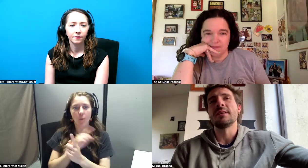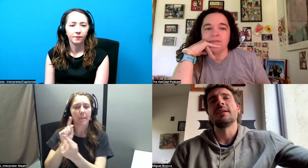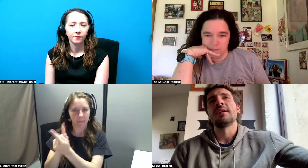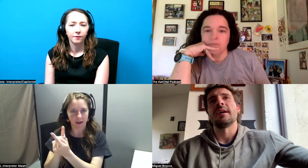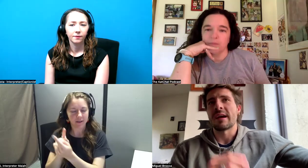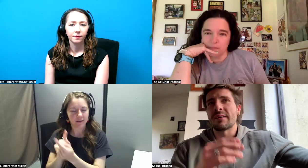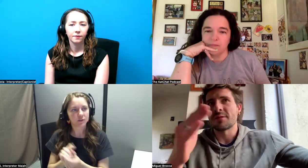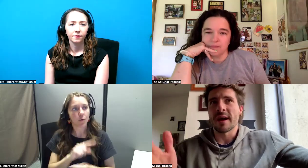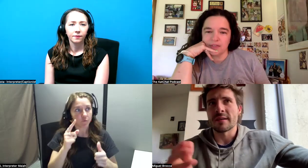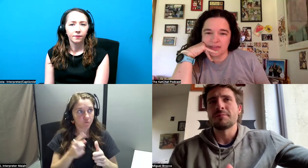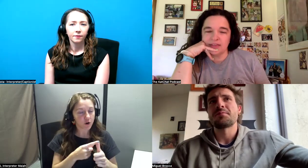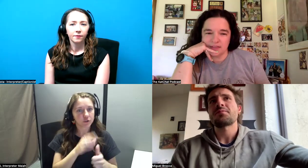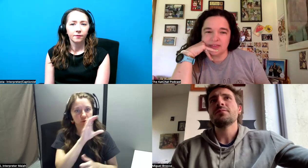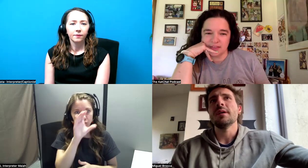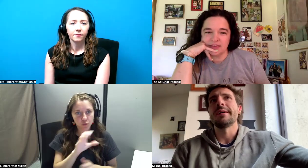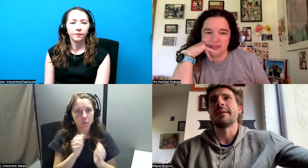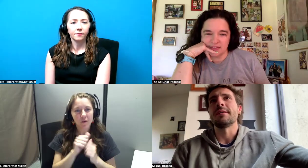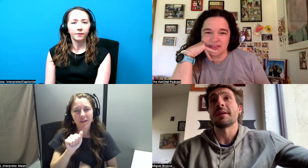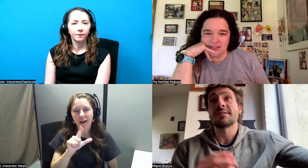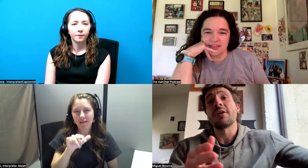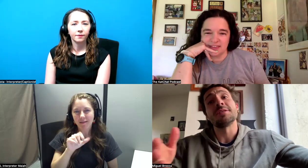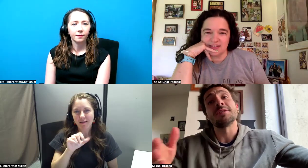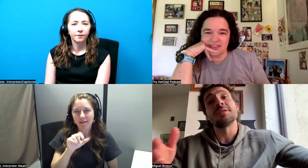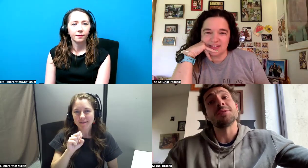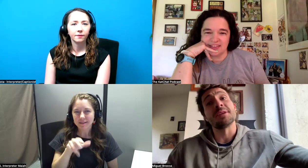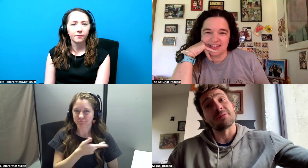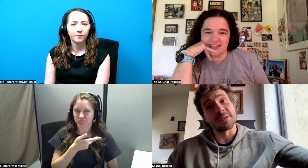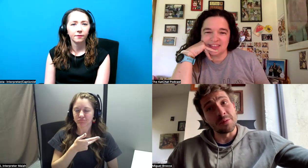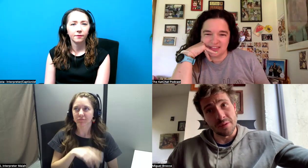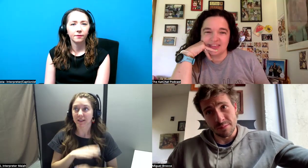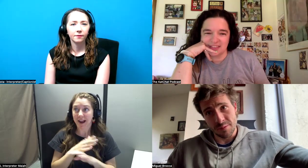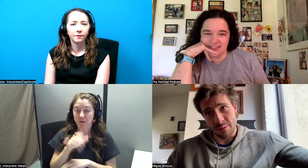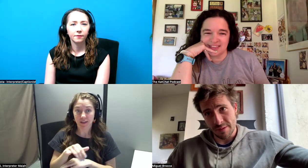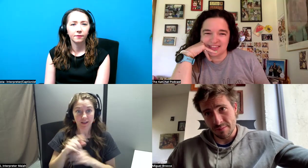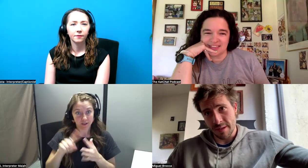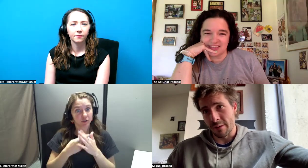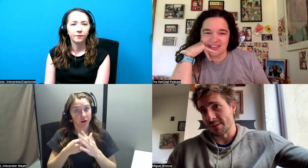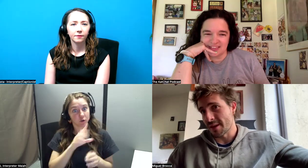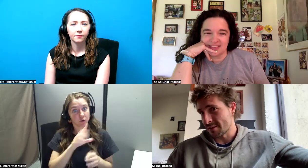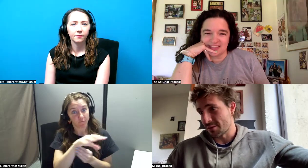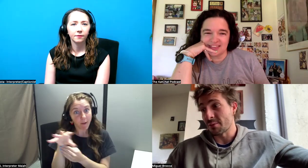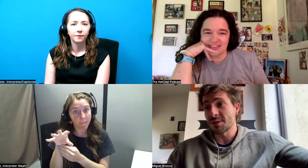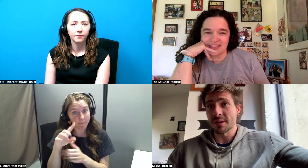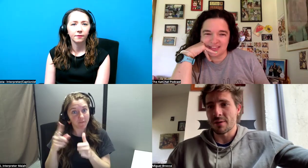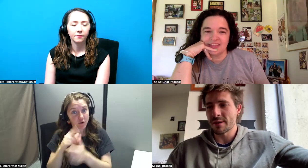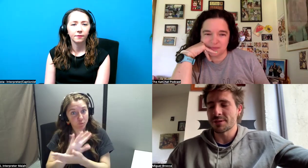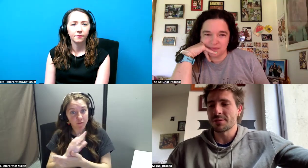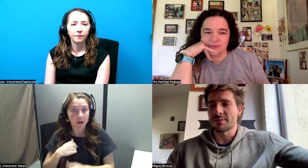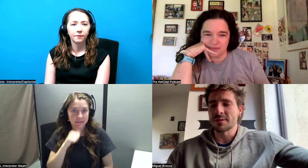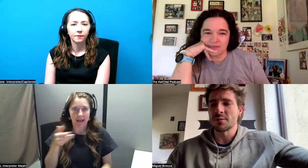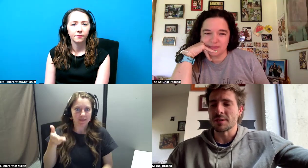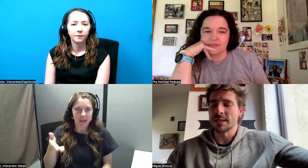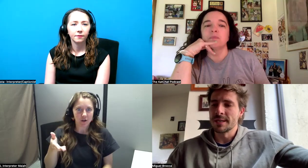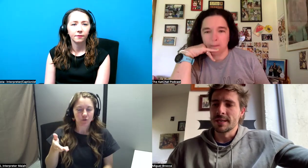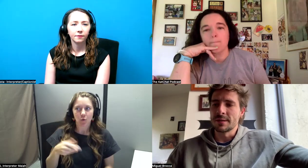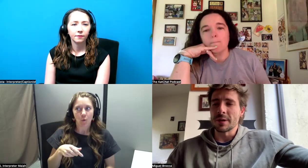Allison, and after that, they started shooting the first movie, of course, and I wasn't there, so they were shooting while they were shooting the